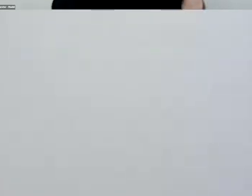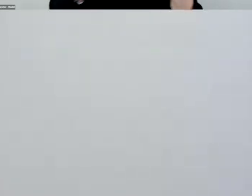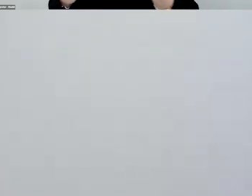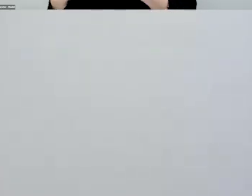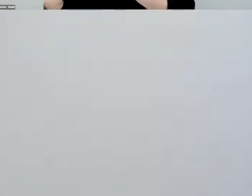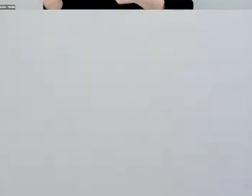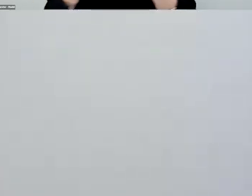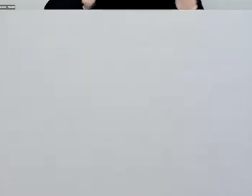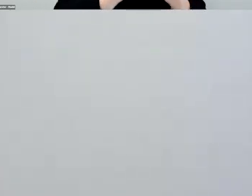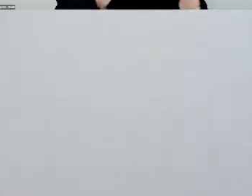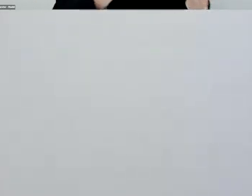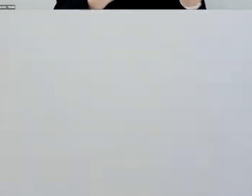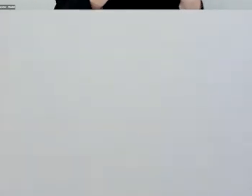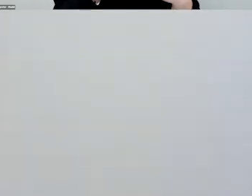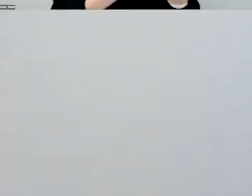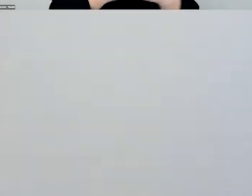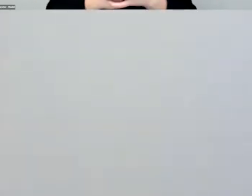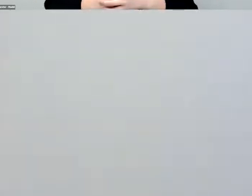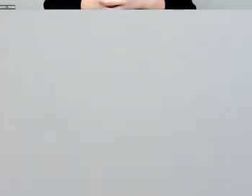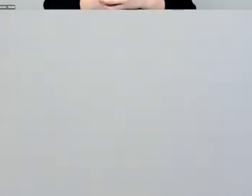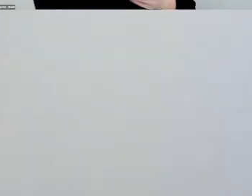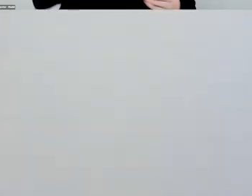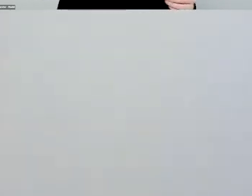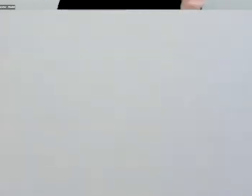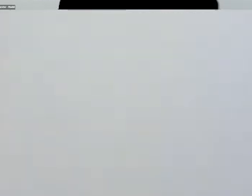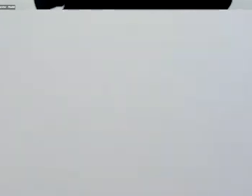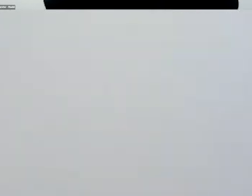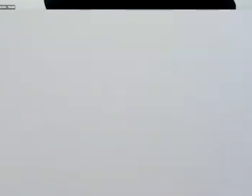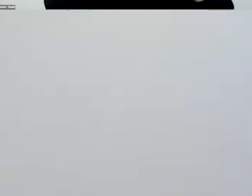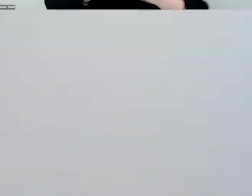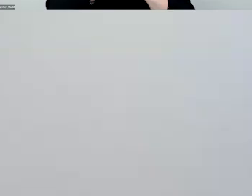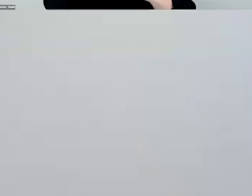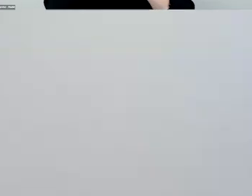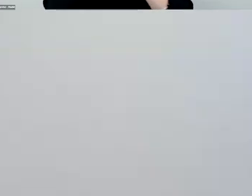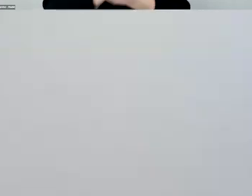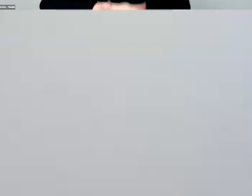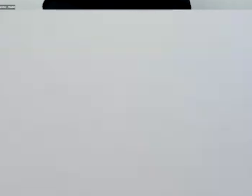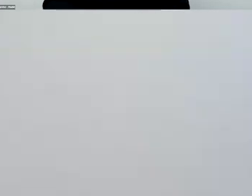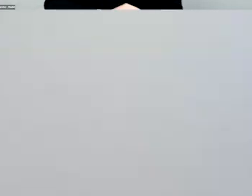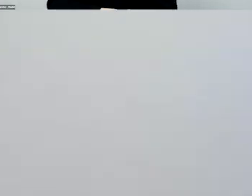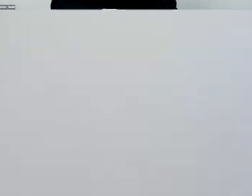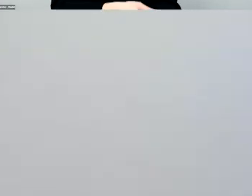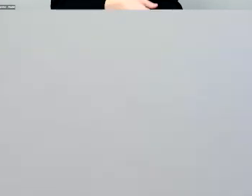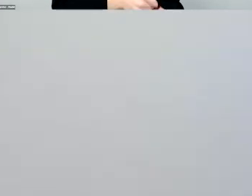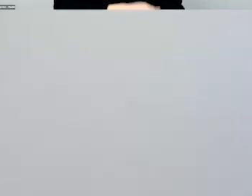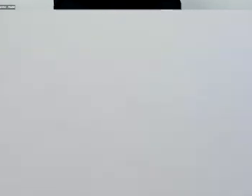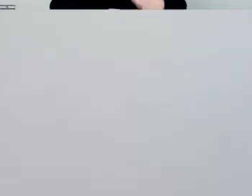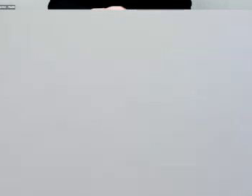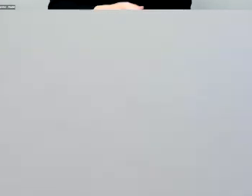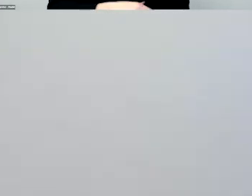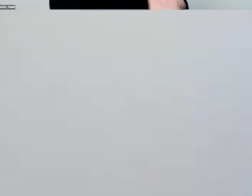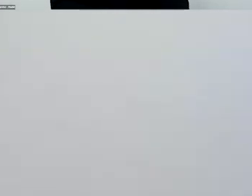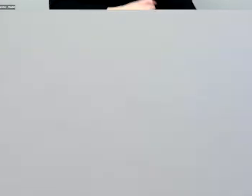can provide, and who's eligible for it and how the people in their care can access that. So I think really to reach hard to reach